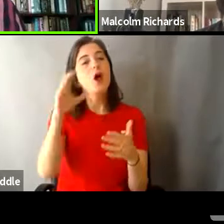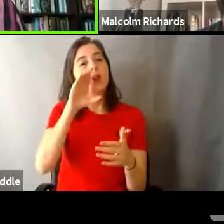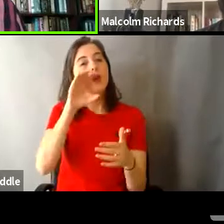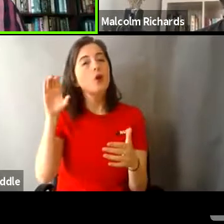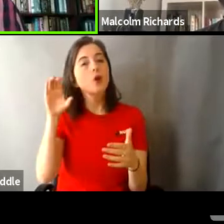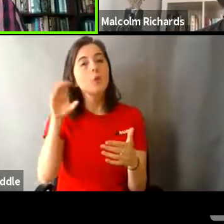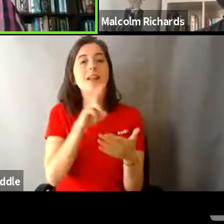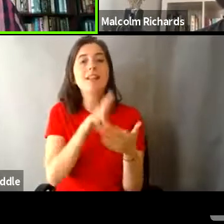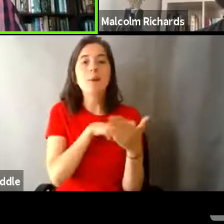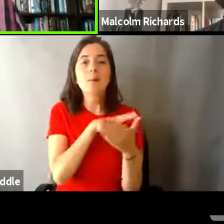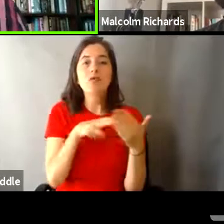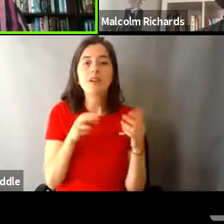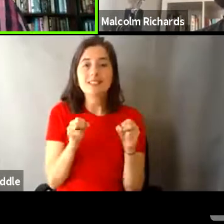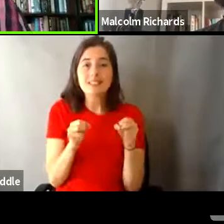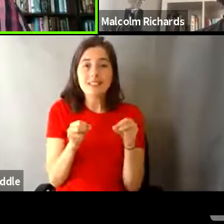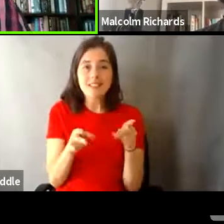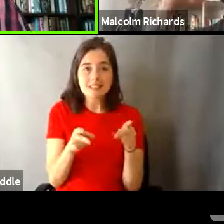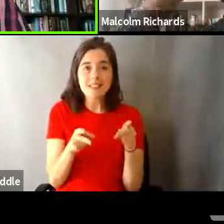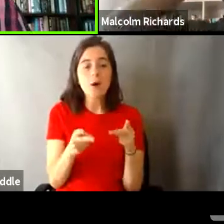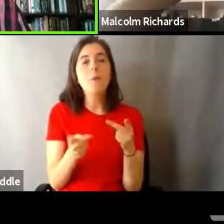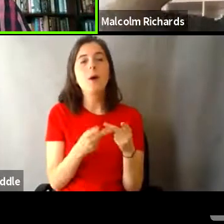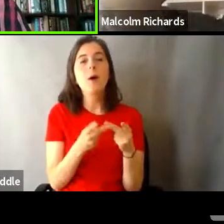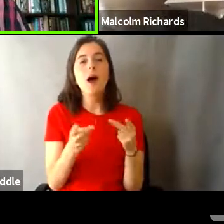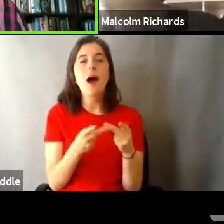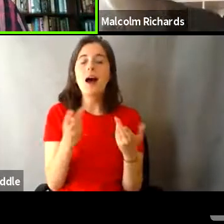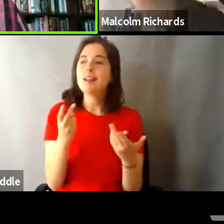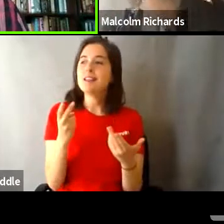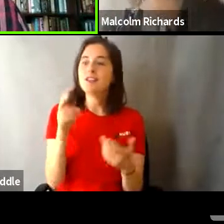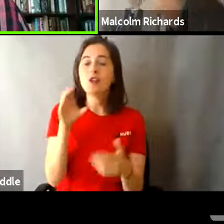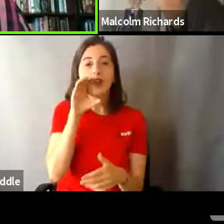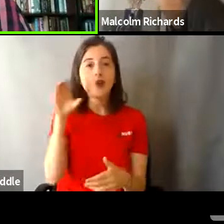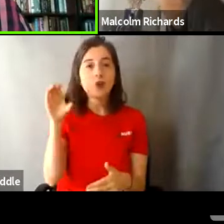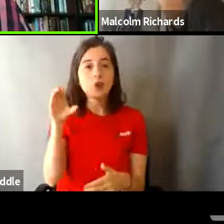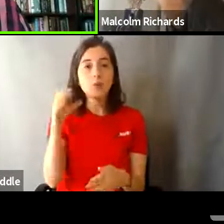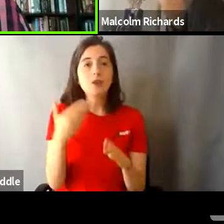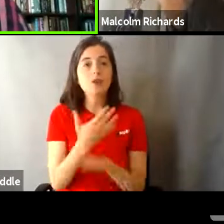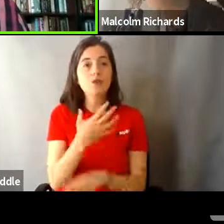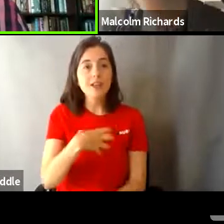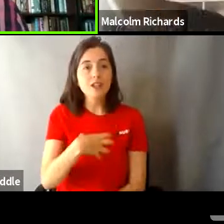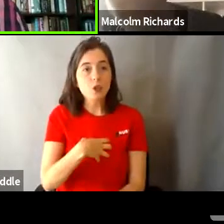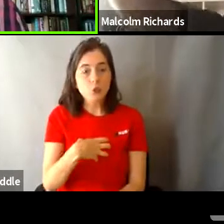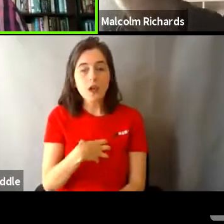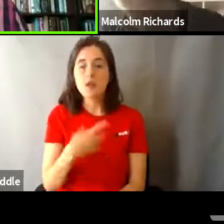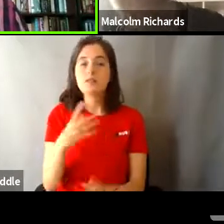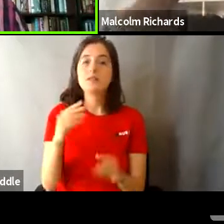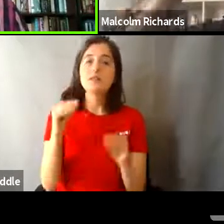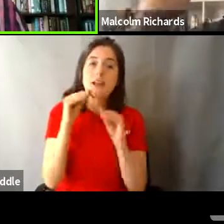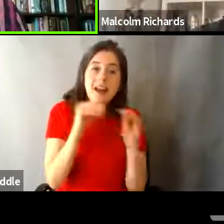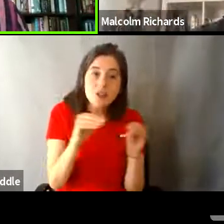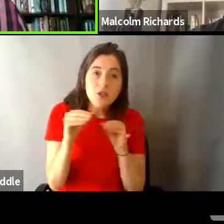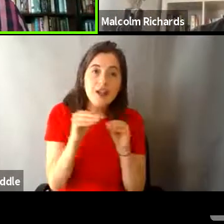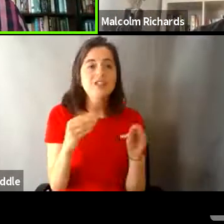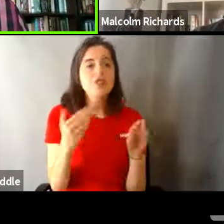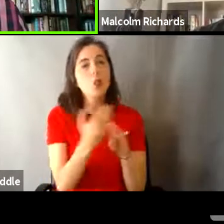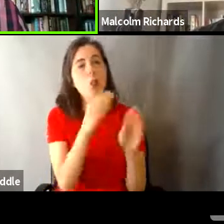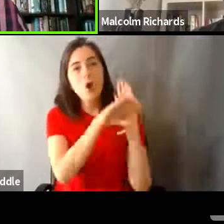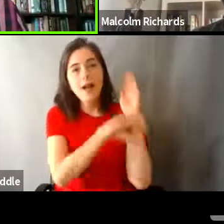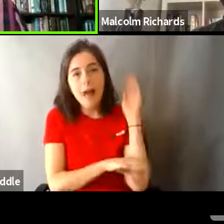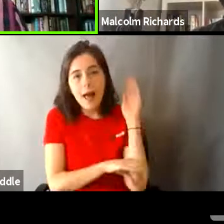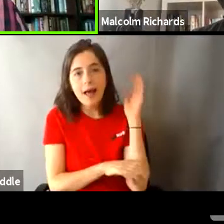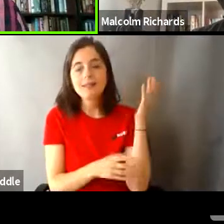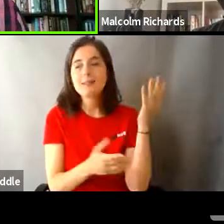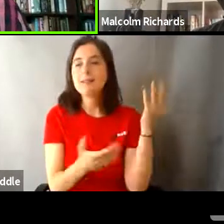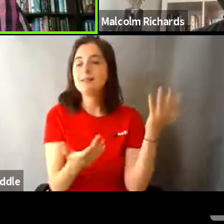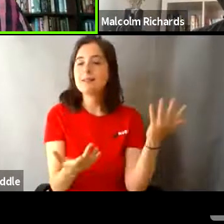but also on Cuban trade unions, on education and the working class, on